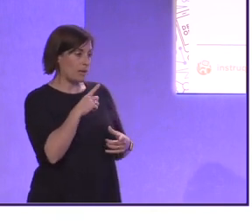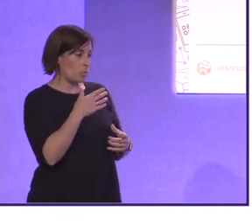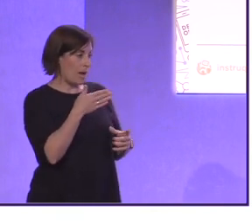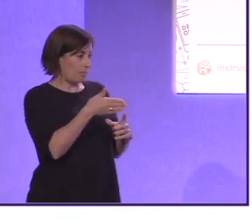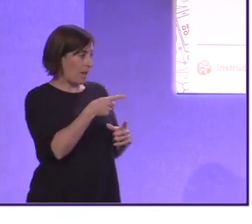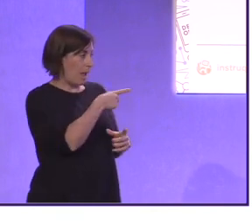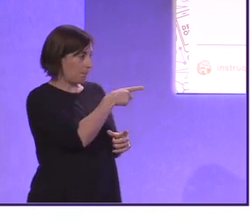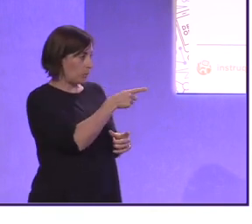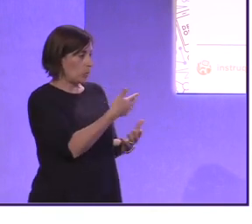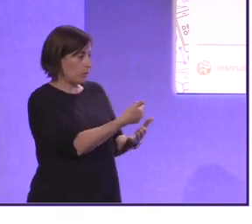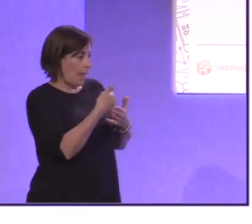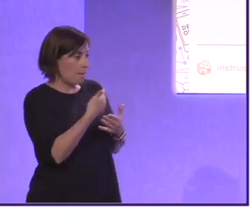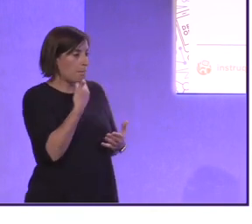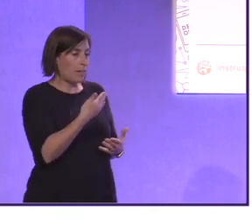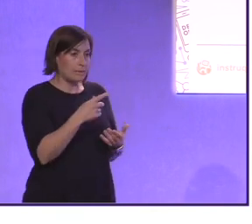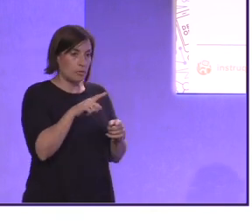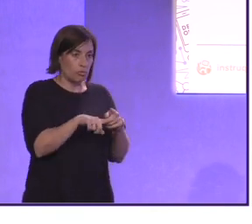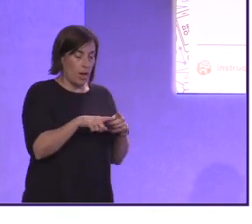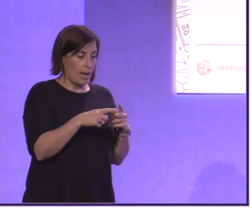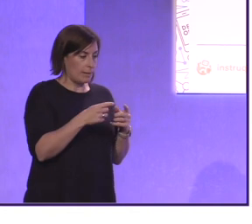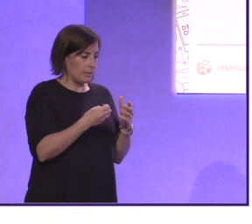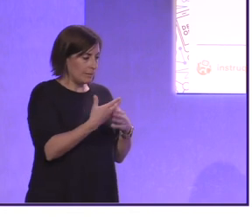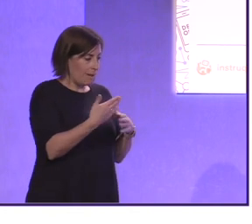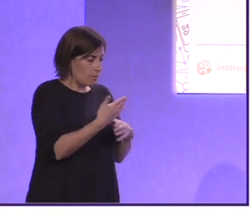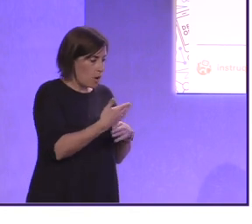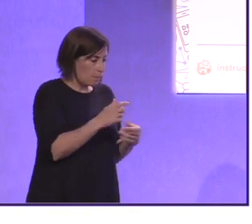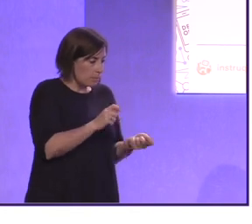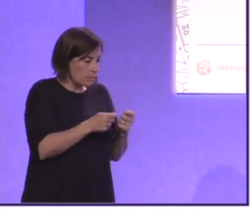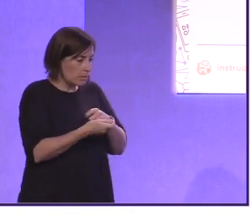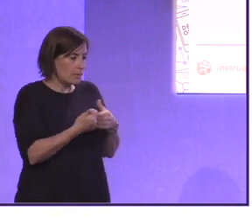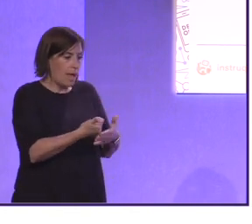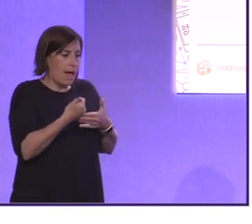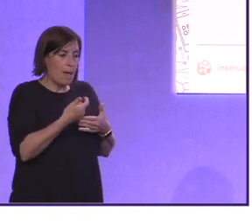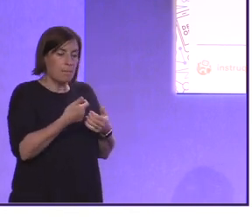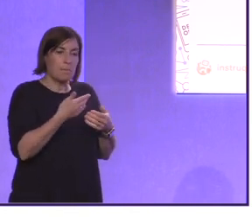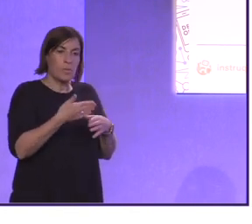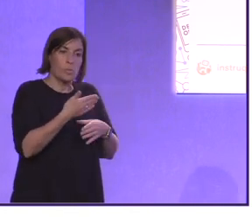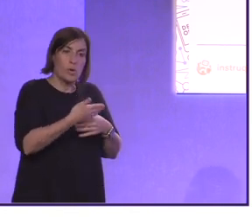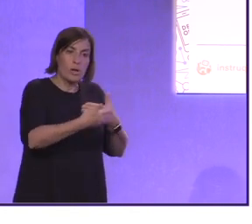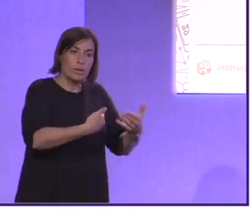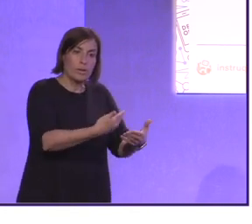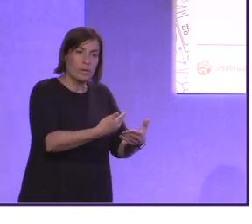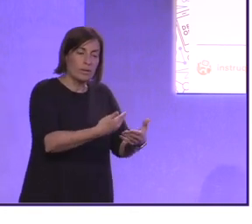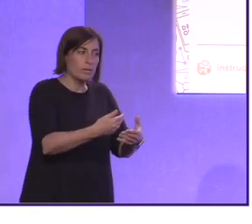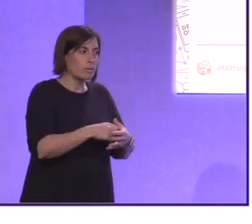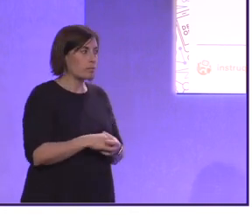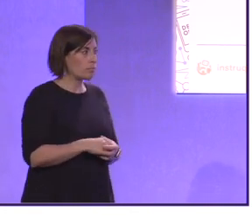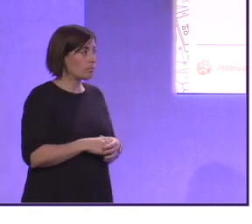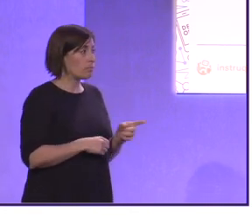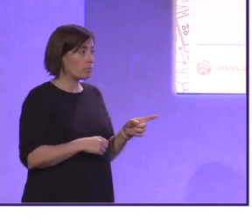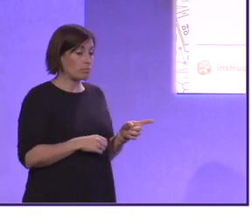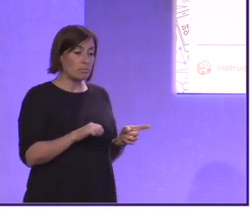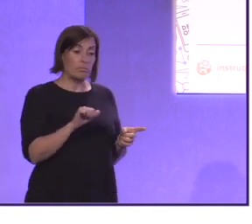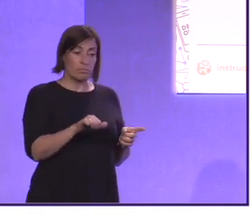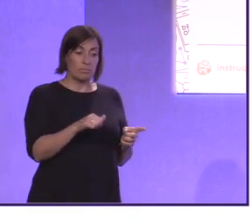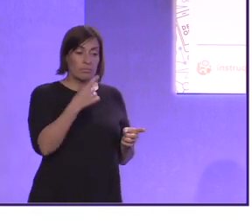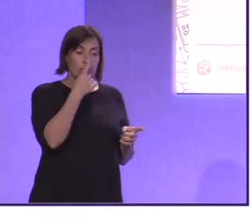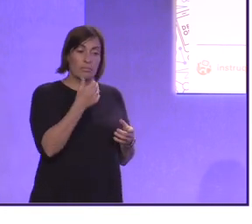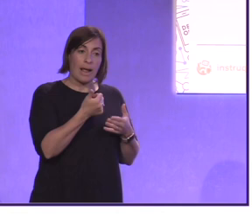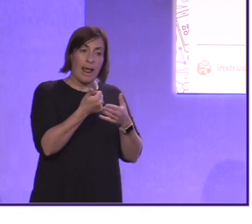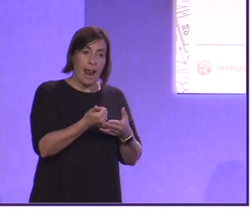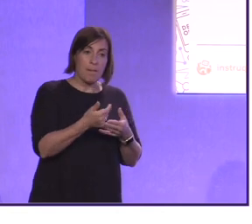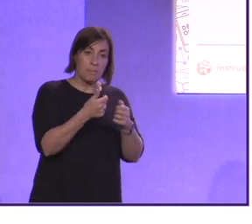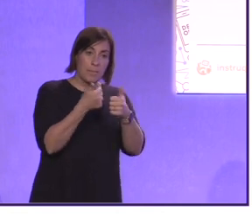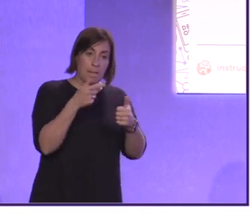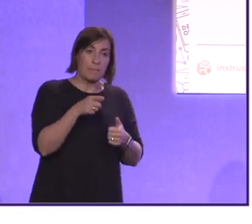give us some transformation in that area. And we're like, well, we could certainly help with that.